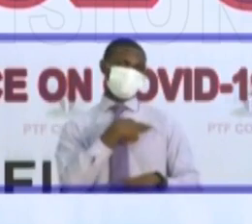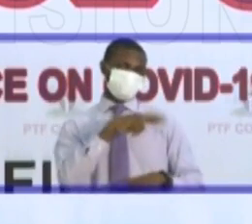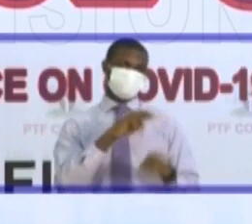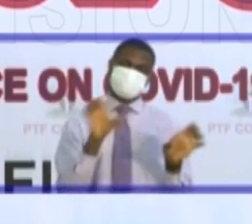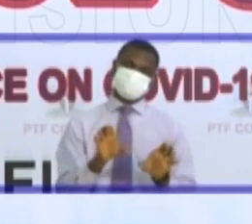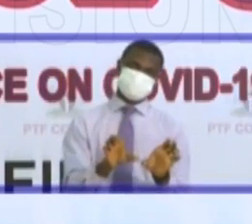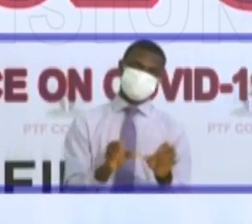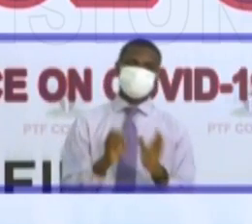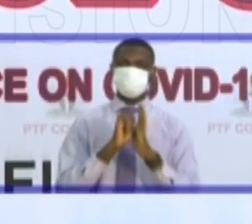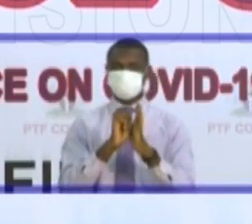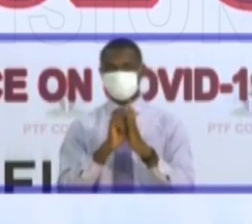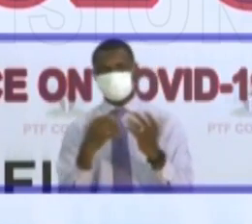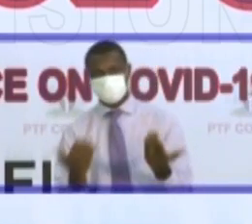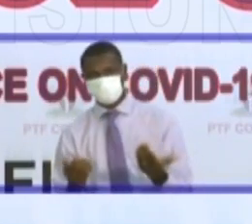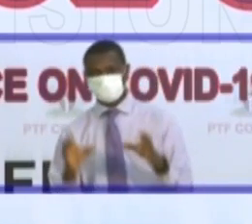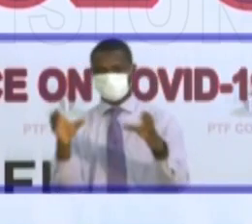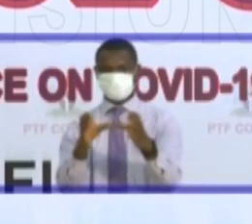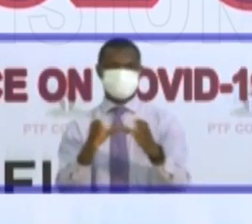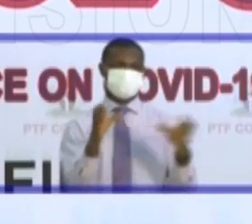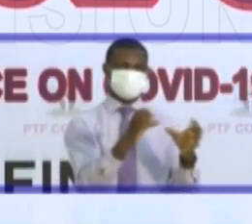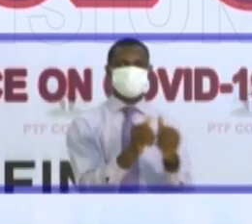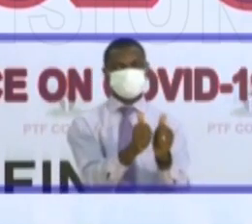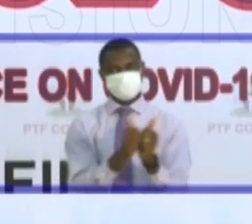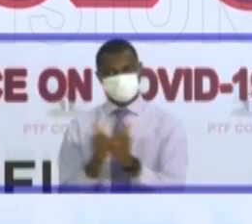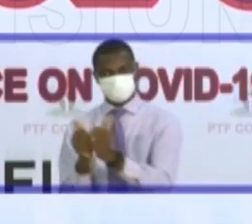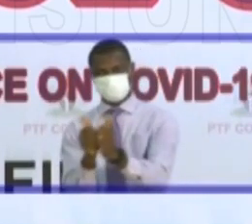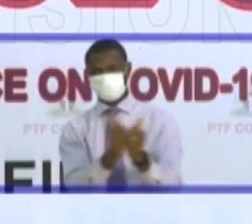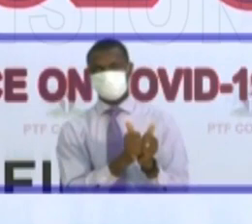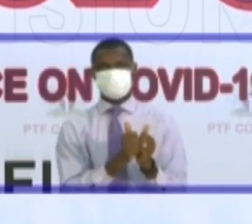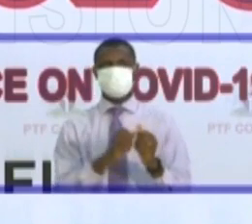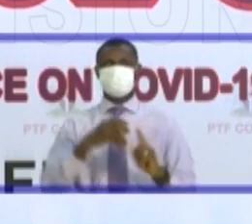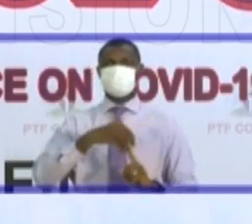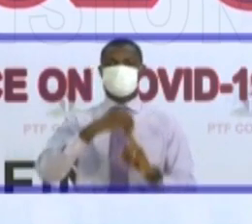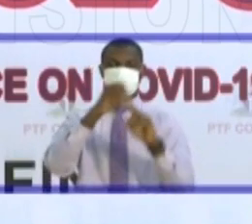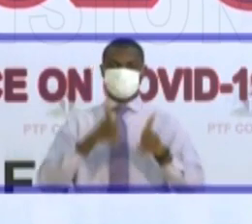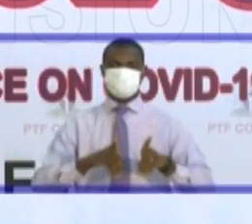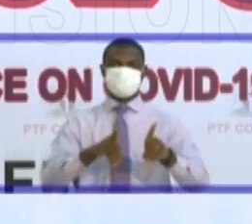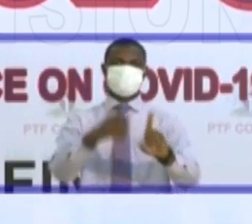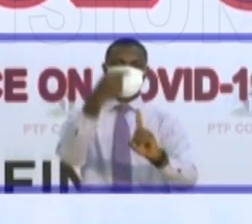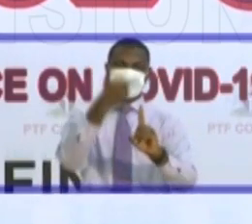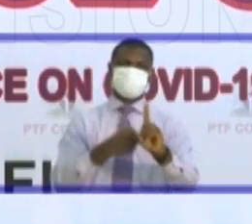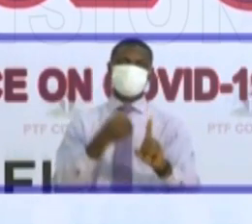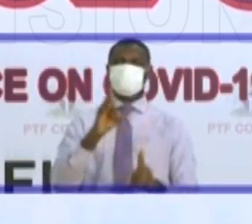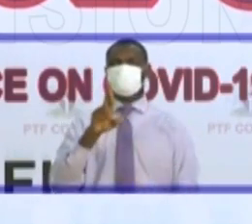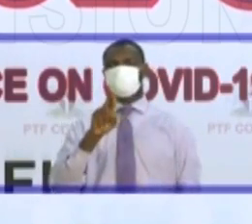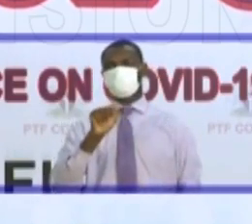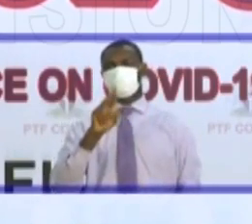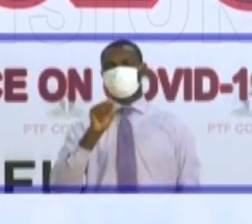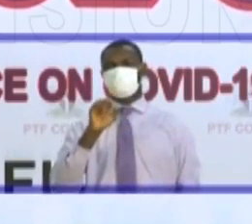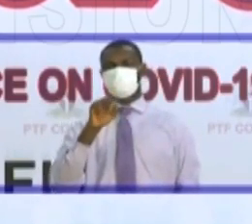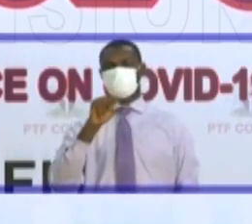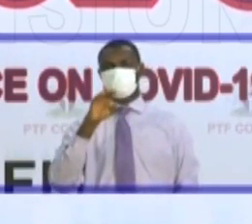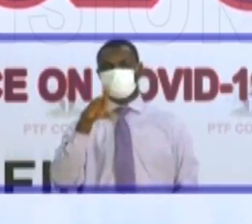Jumat, congregational, and other sessions during the month of Ramadan to prevent the